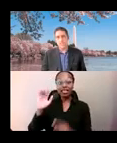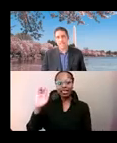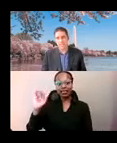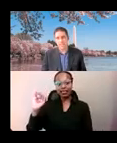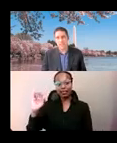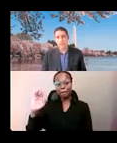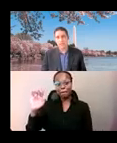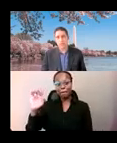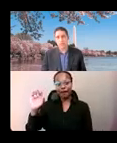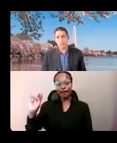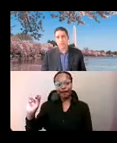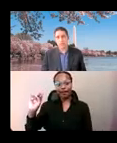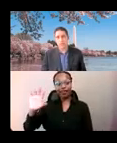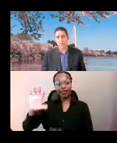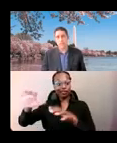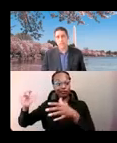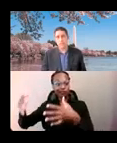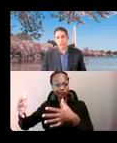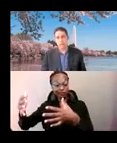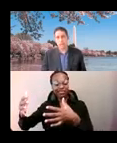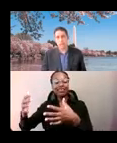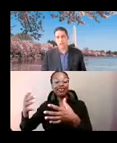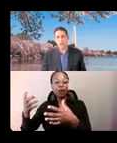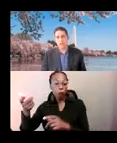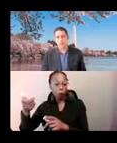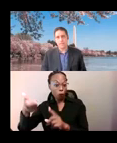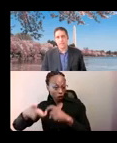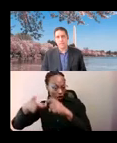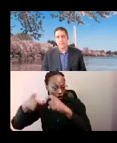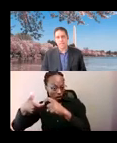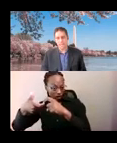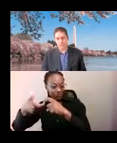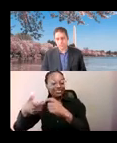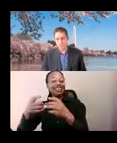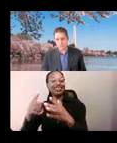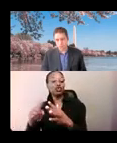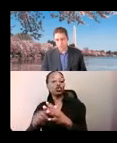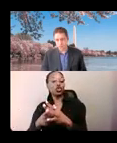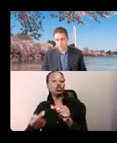to rescind the Trump administration's expansion of this